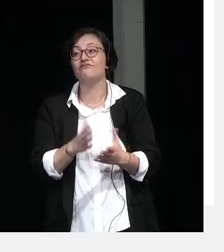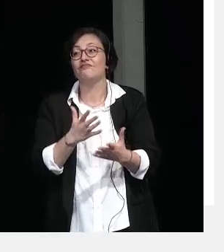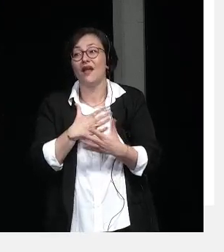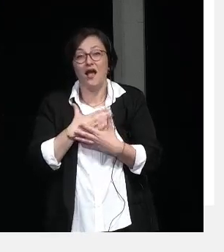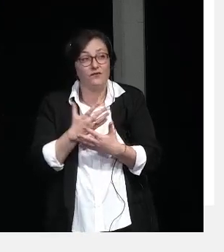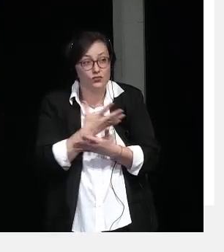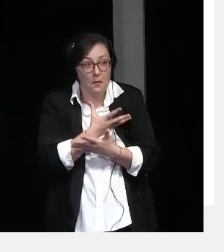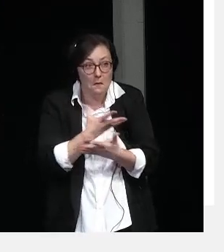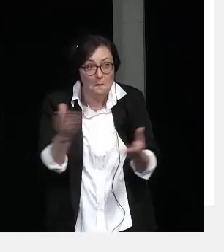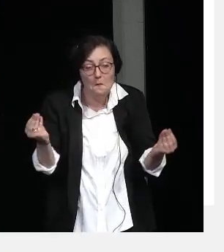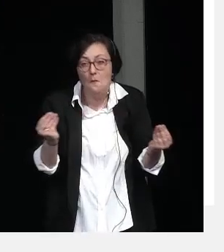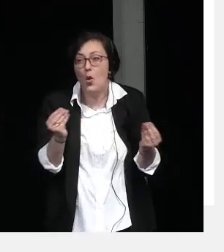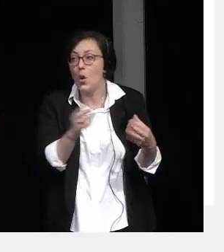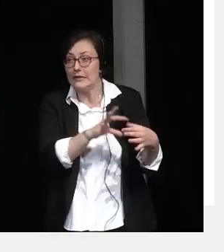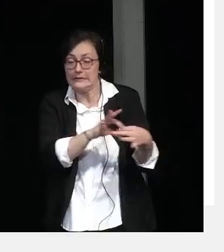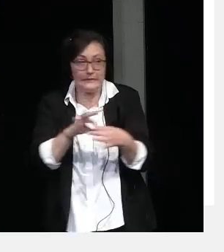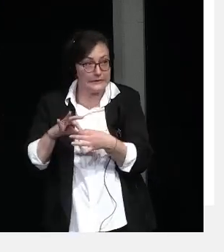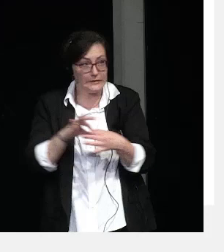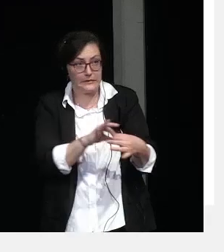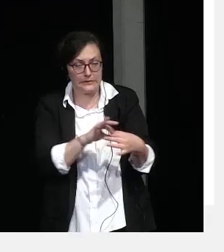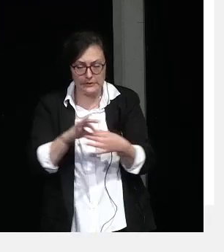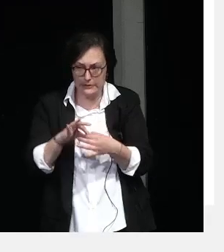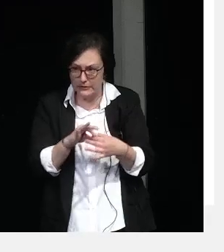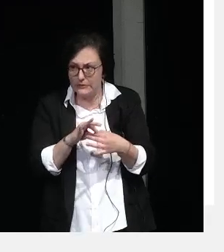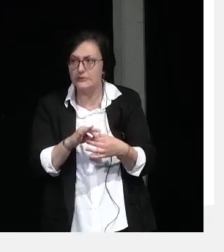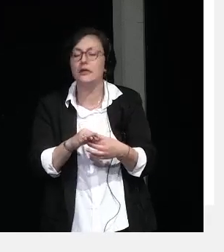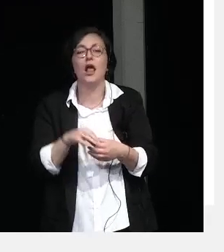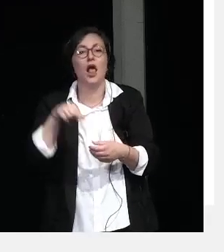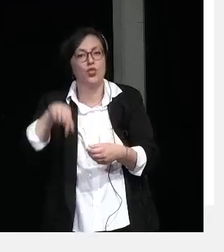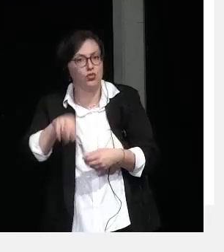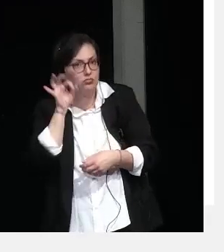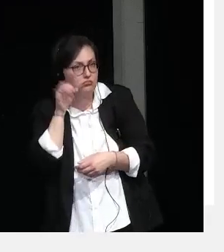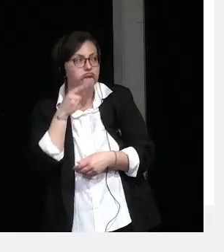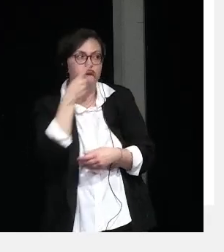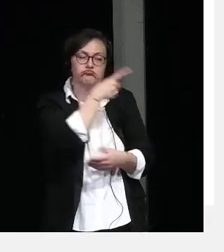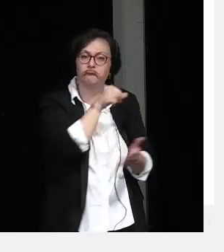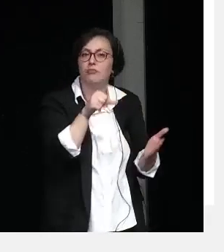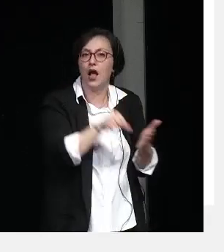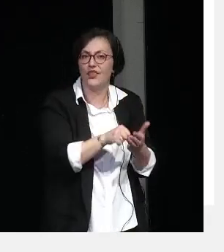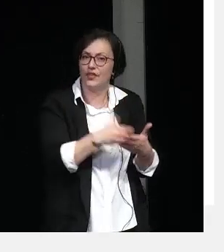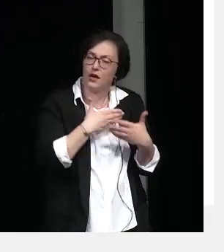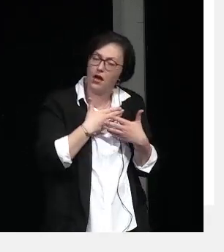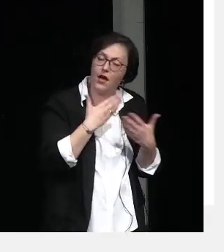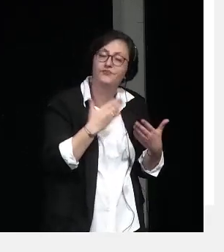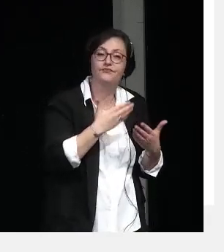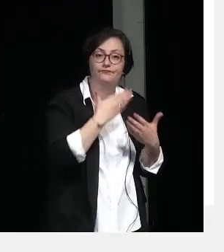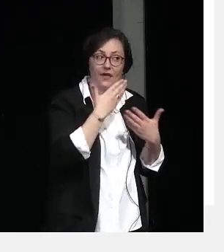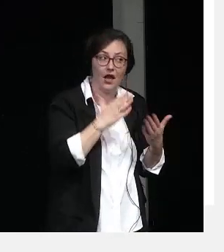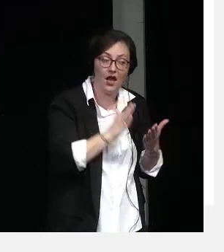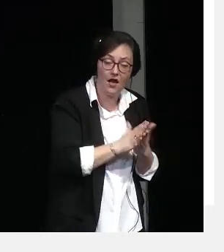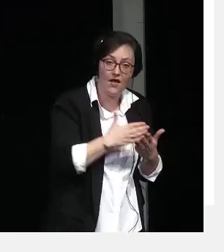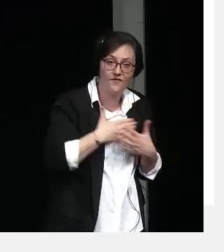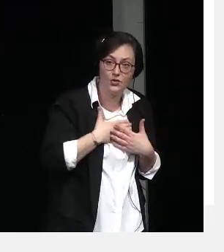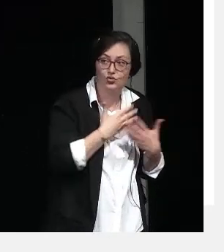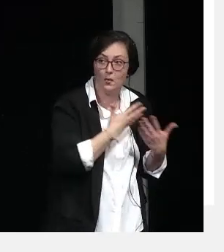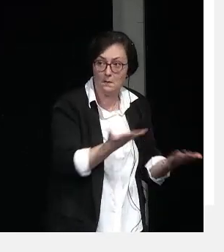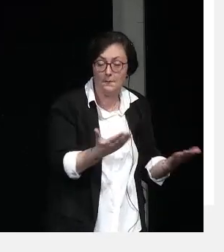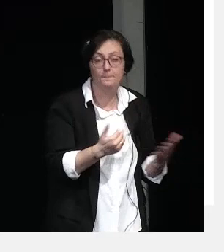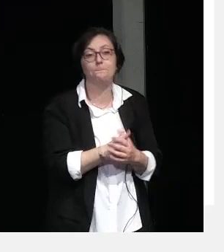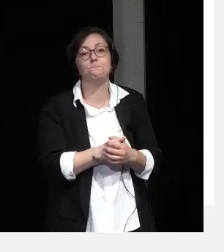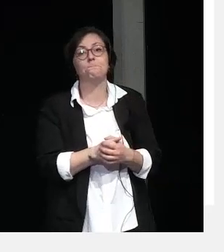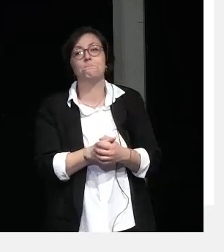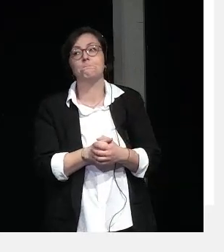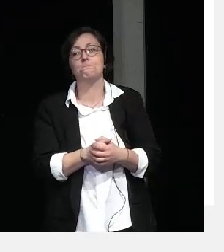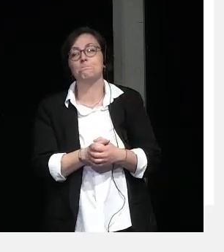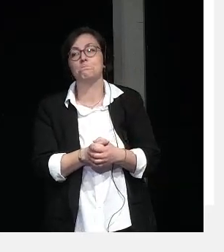partners here and in Athens for the whole production. First of all, to our partners, the U.S. Embassy in Greece. Thank you to the